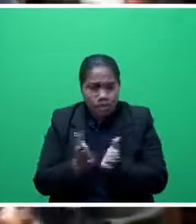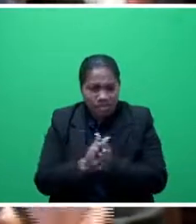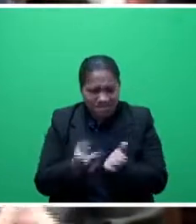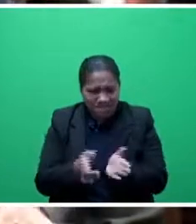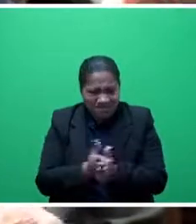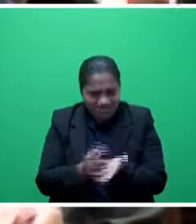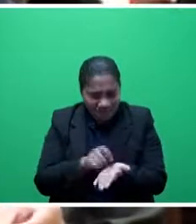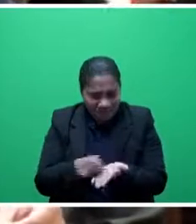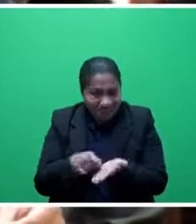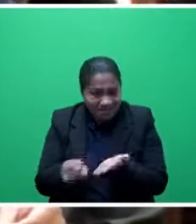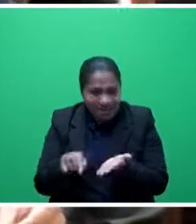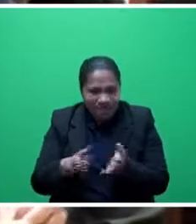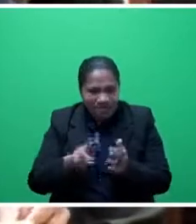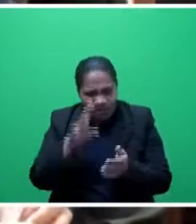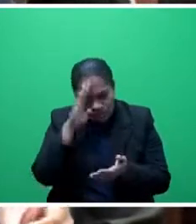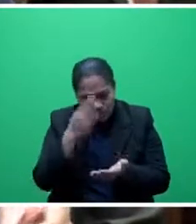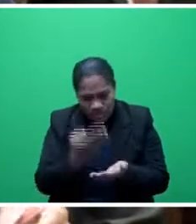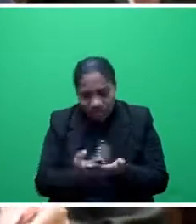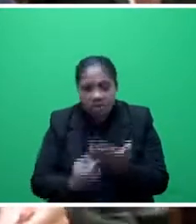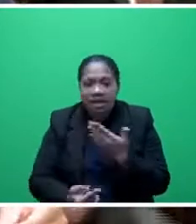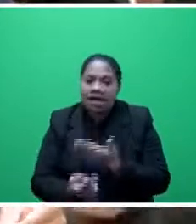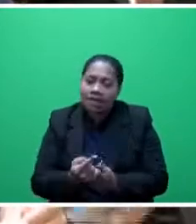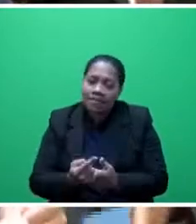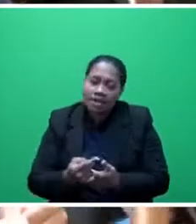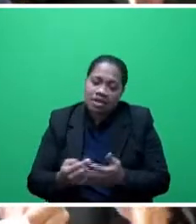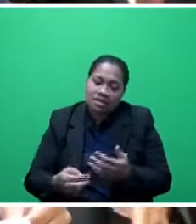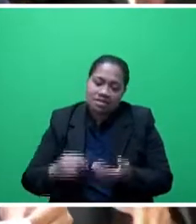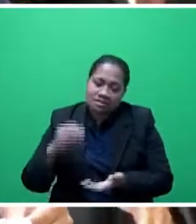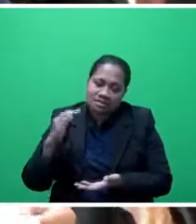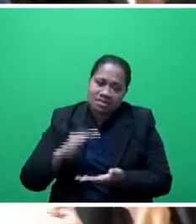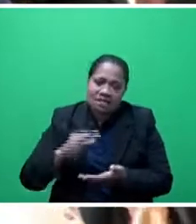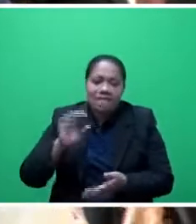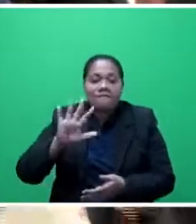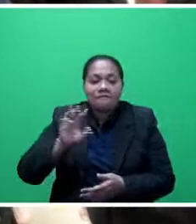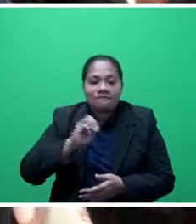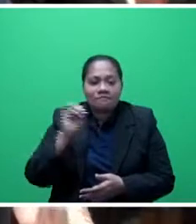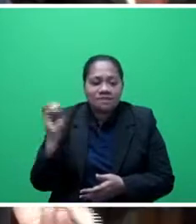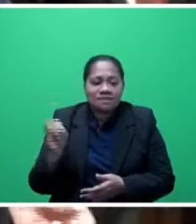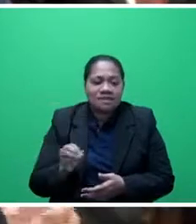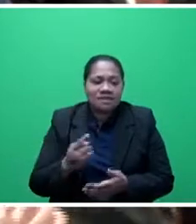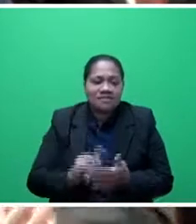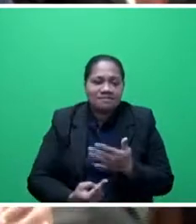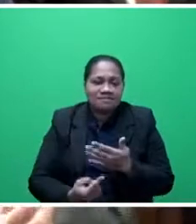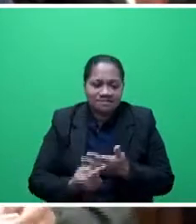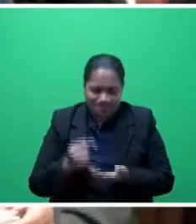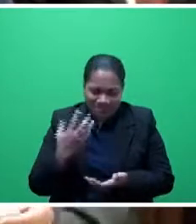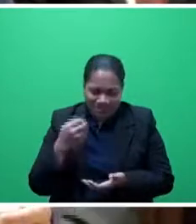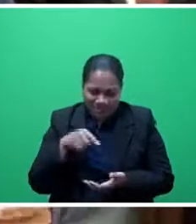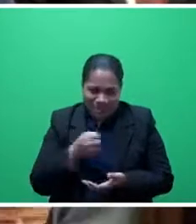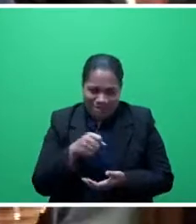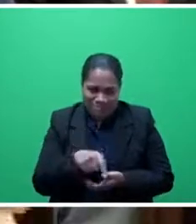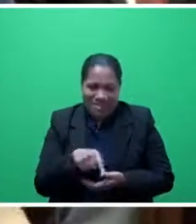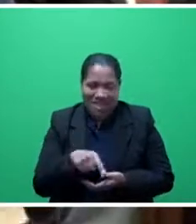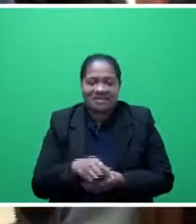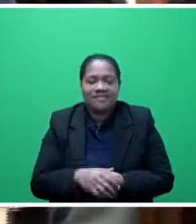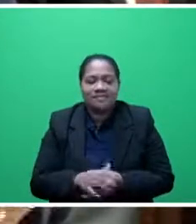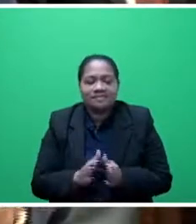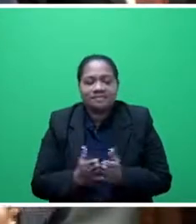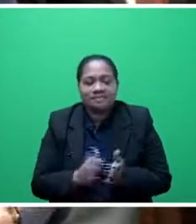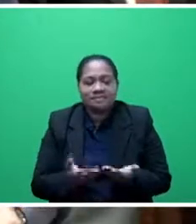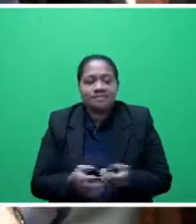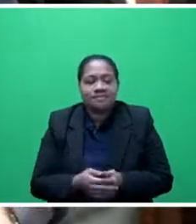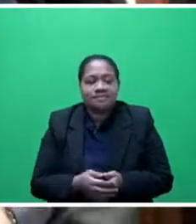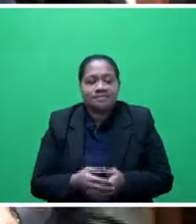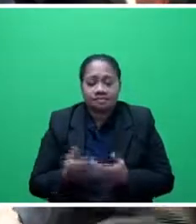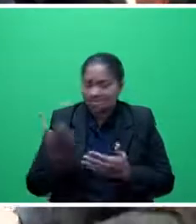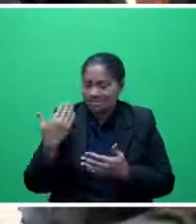protection rates have been removed, and the 5% fiscal duty actually has been imposed on that. Again, long time